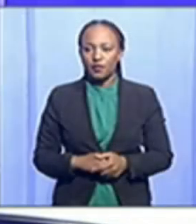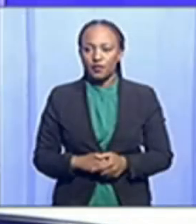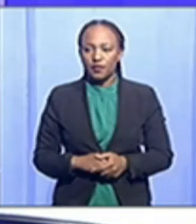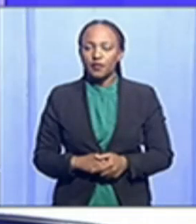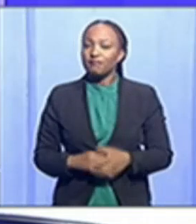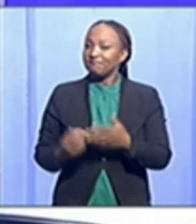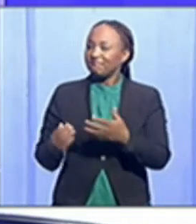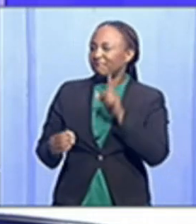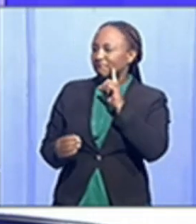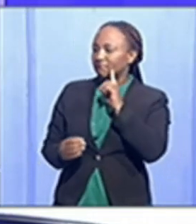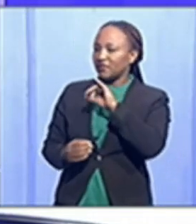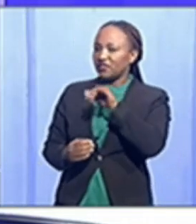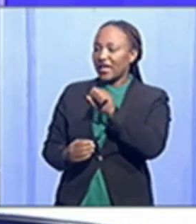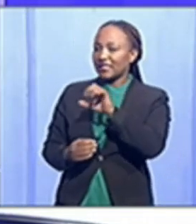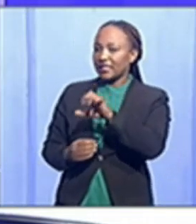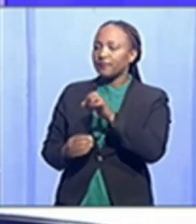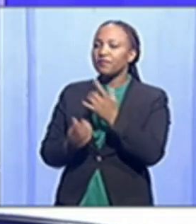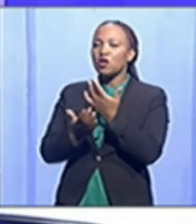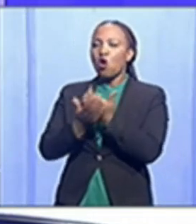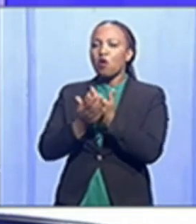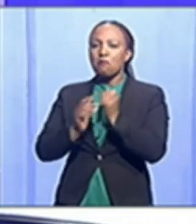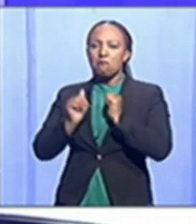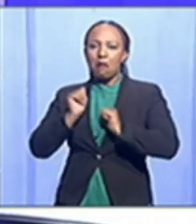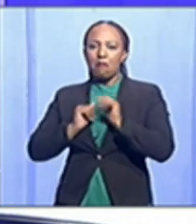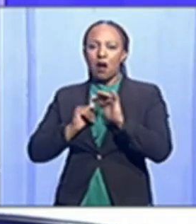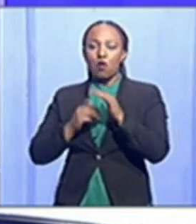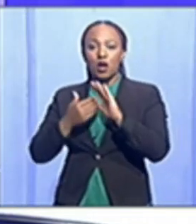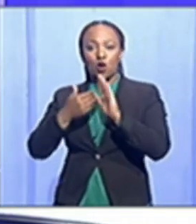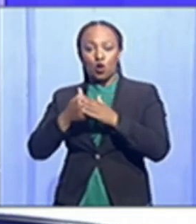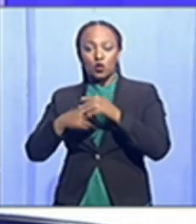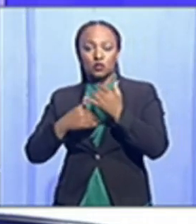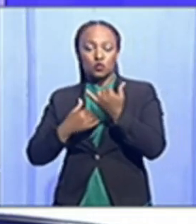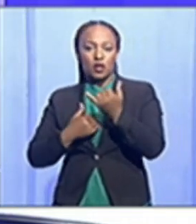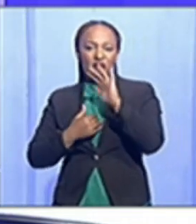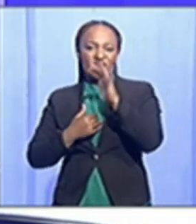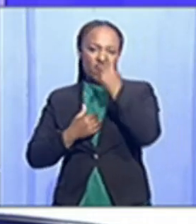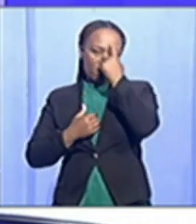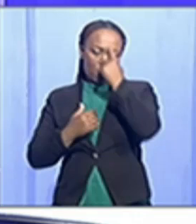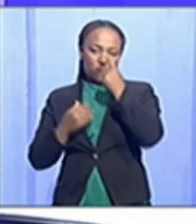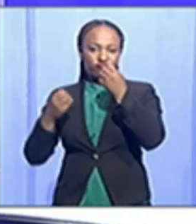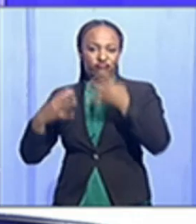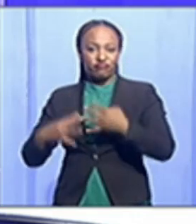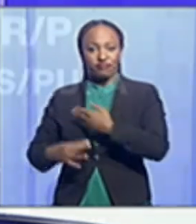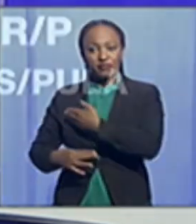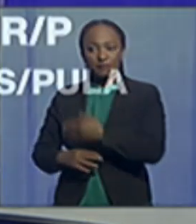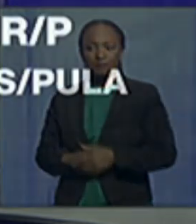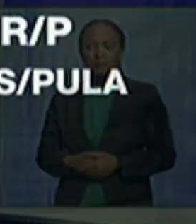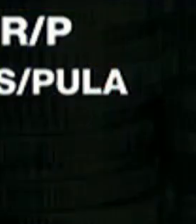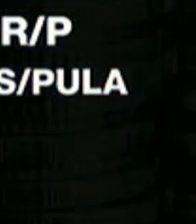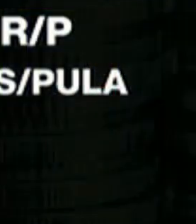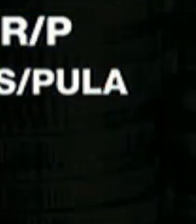Bjale re boneng ka boripana gore mebaraka ya dishere e hlwele e emiwang ga JSE tswalela pejana ka iri ya bohlano.